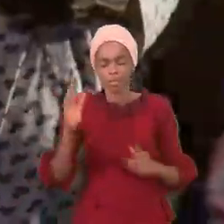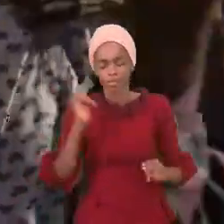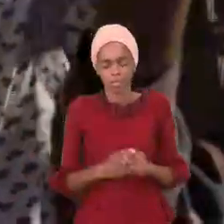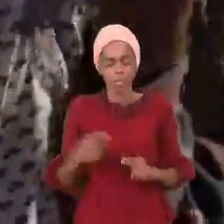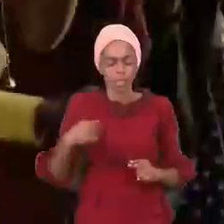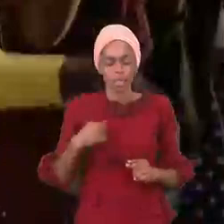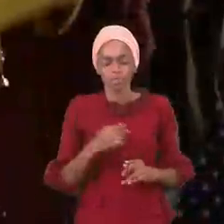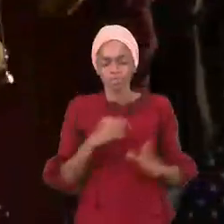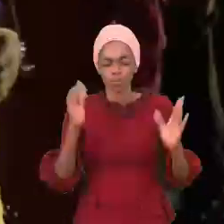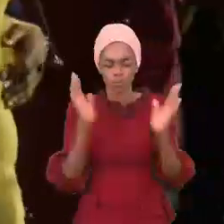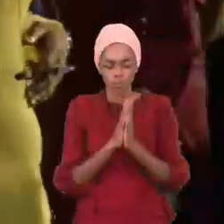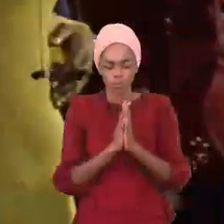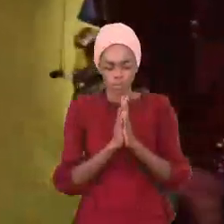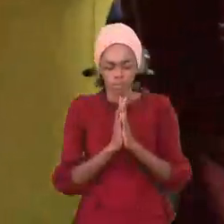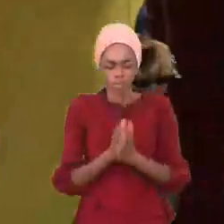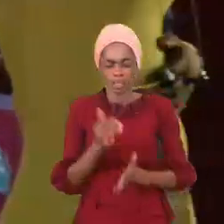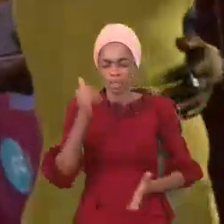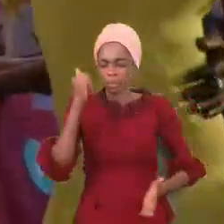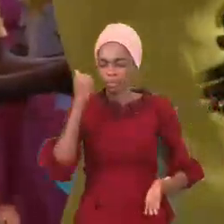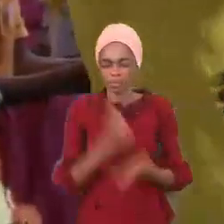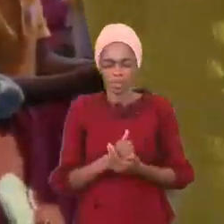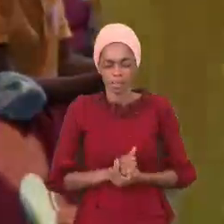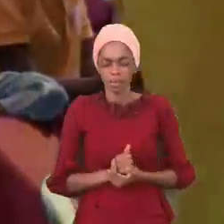we pray.